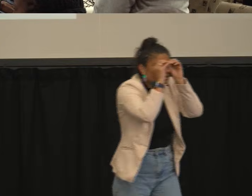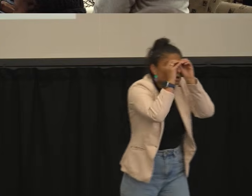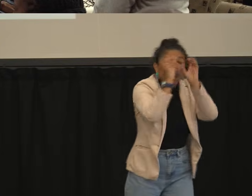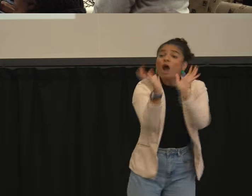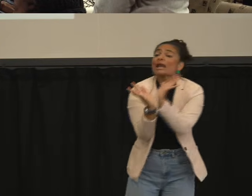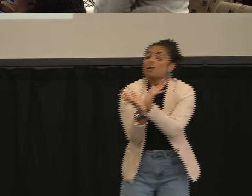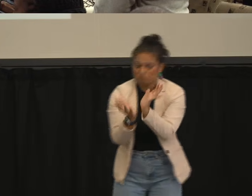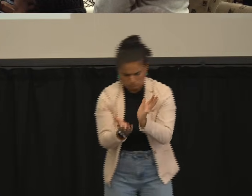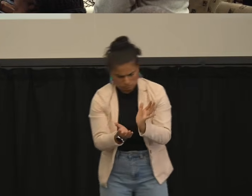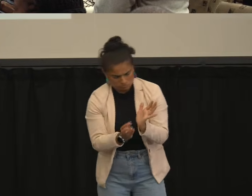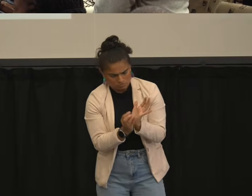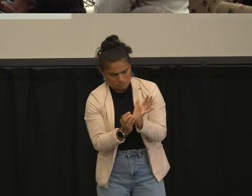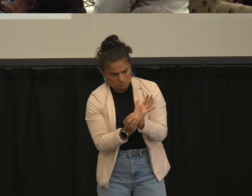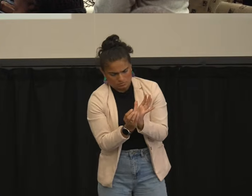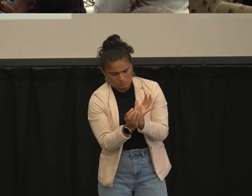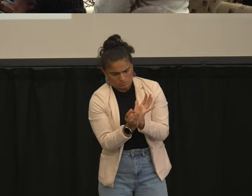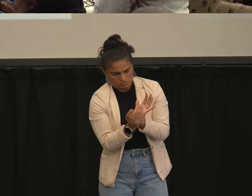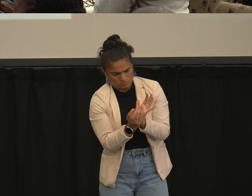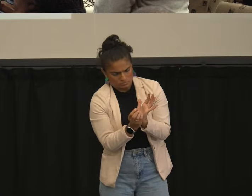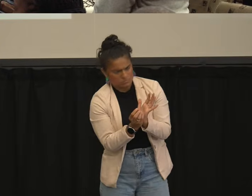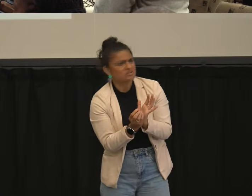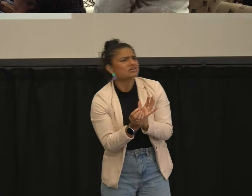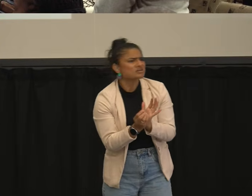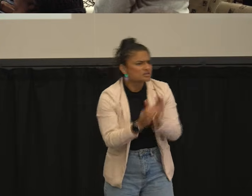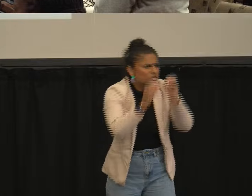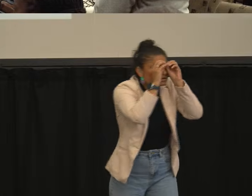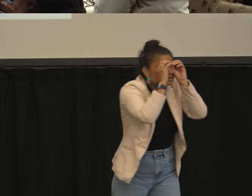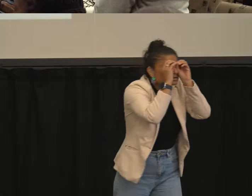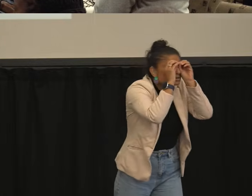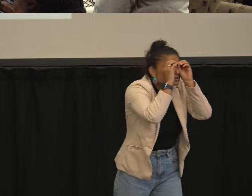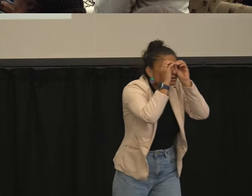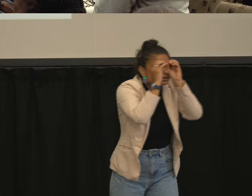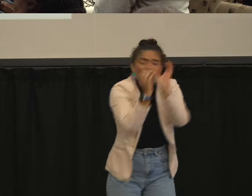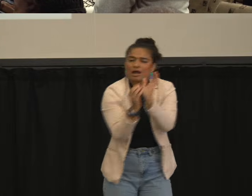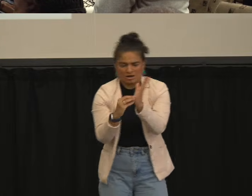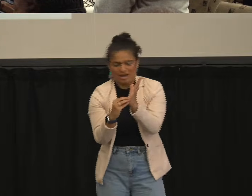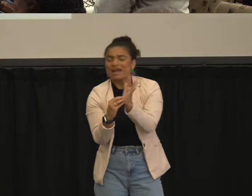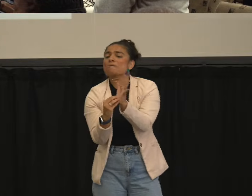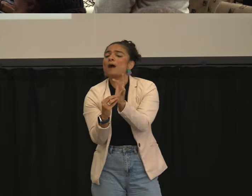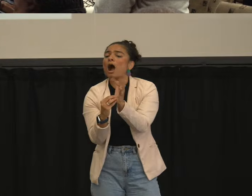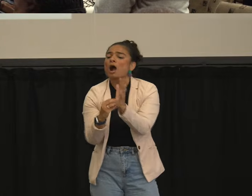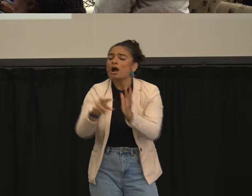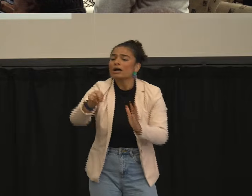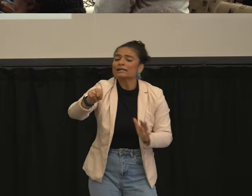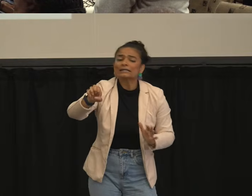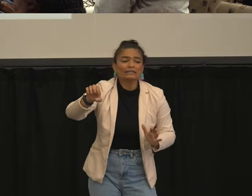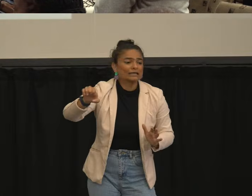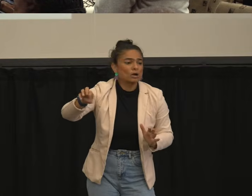There is a disability group, signed this way,